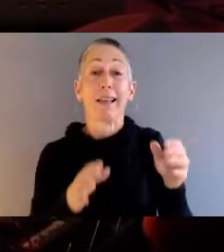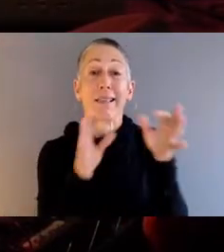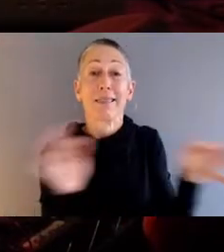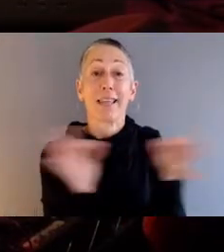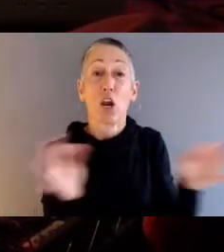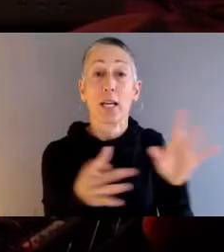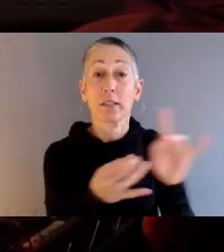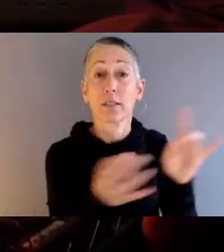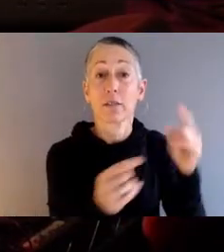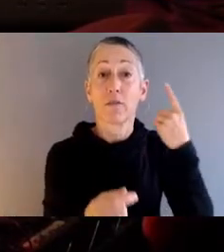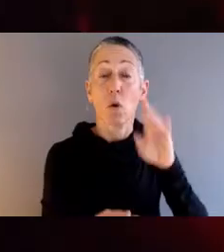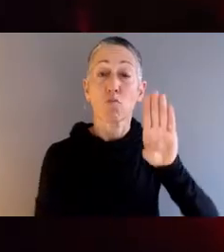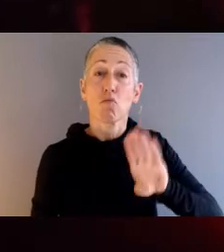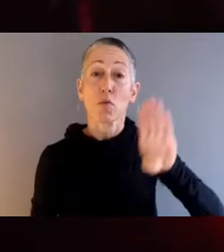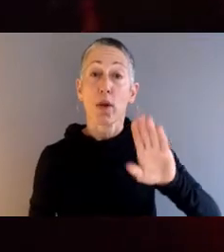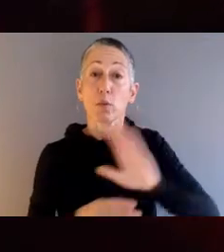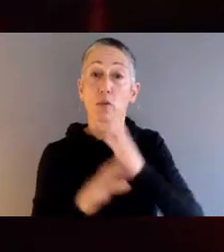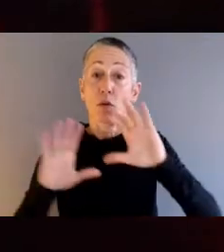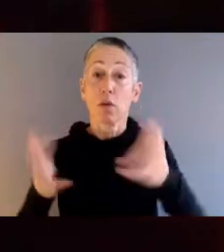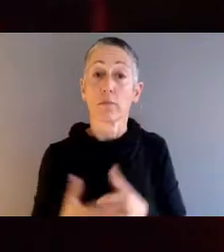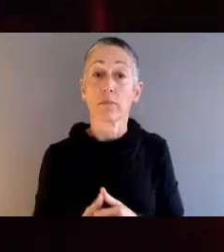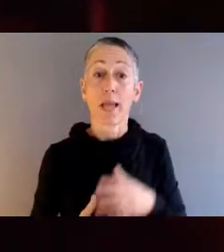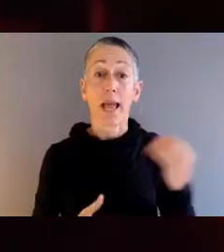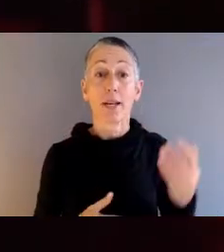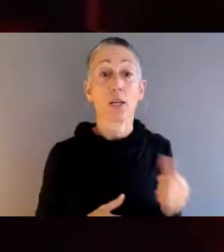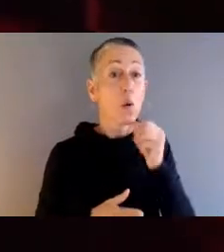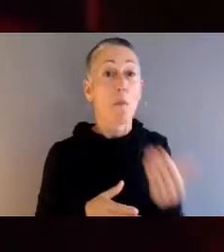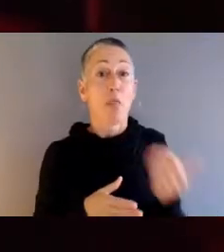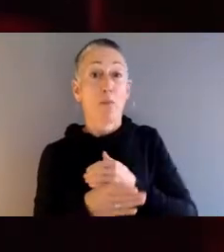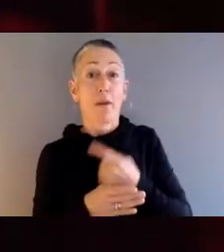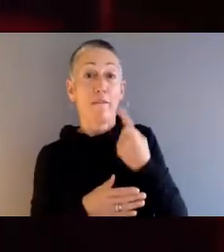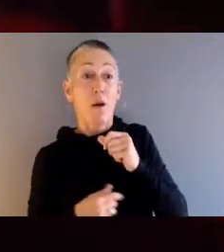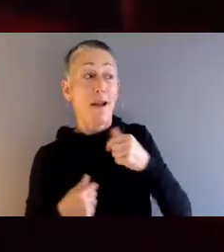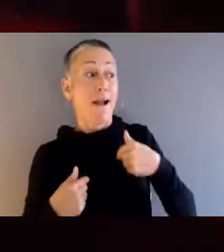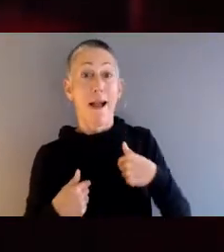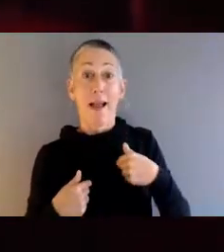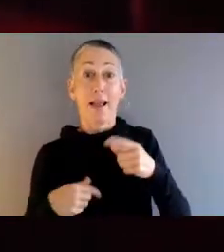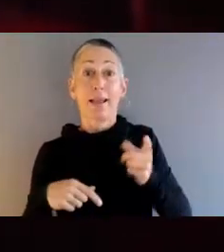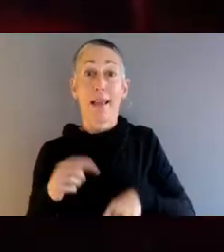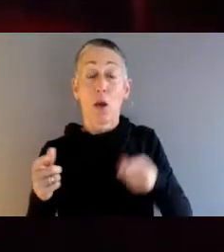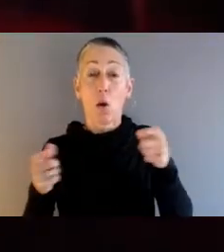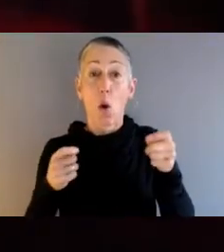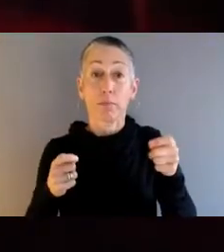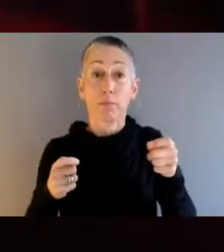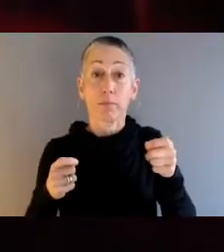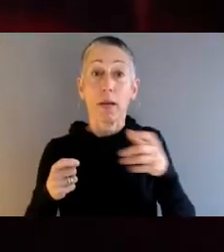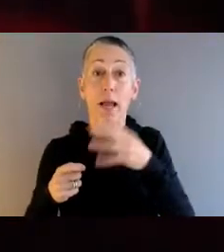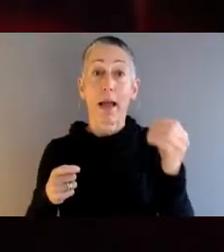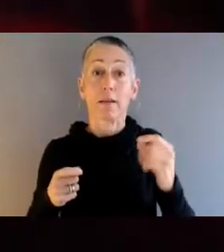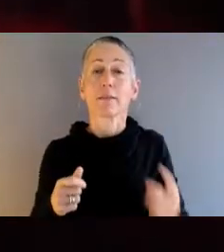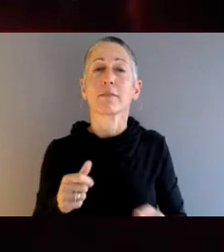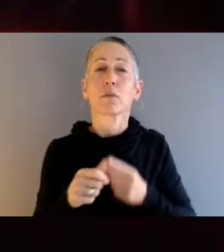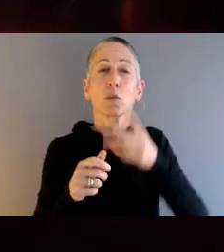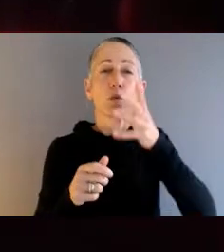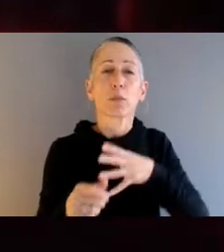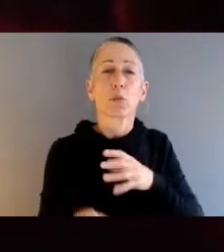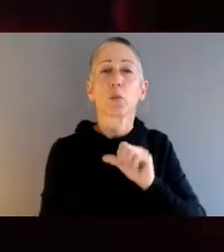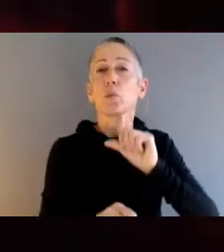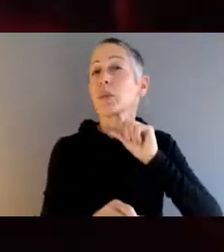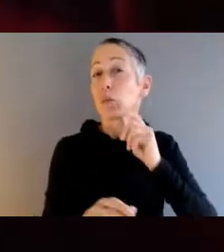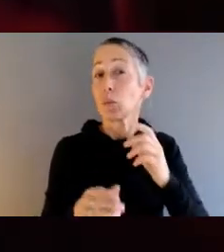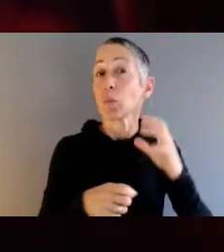Don't Bother Me, I Can't Cope in 1971? And in 1973, she was the first woman to win a Grammy for Best Musical Theater Album for that